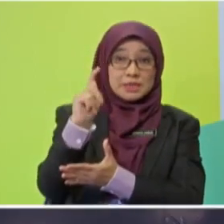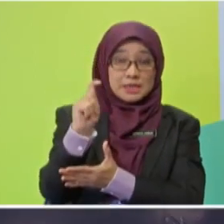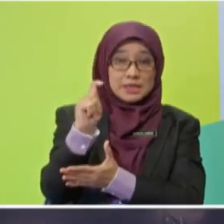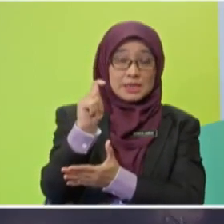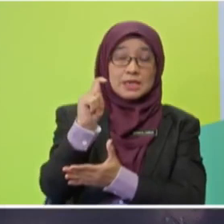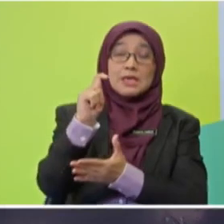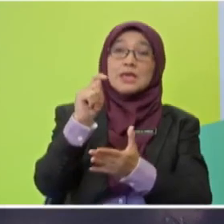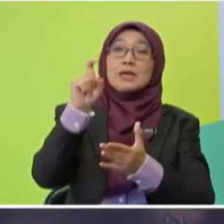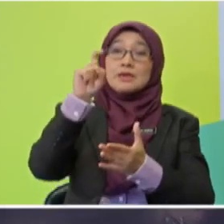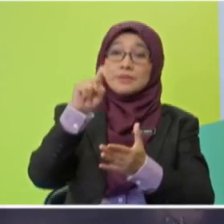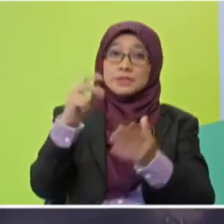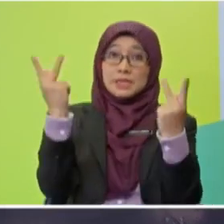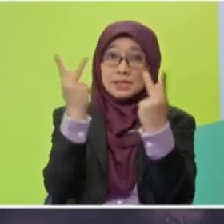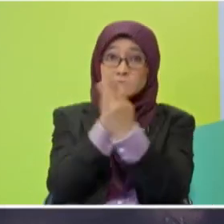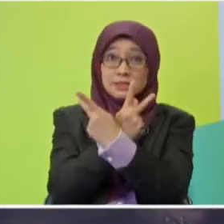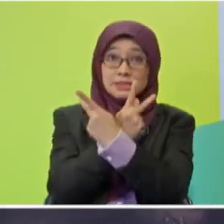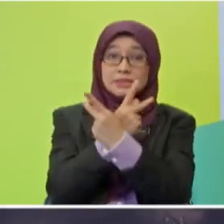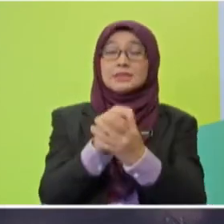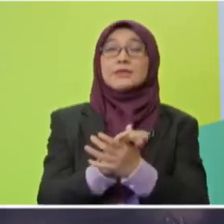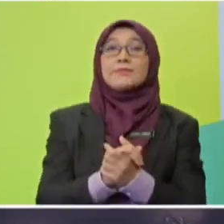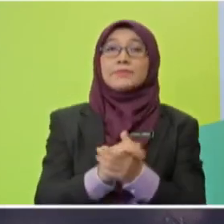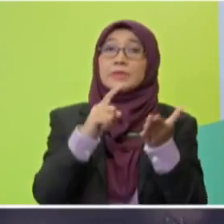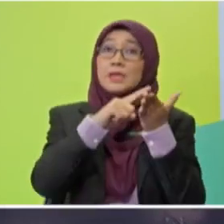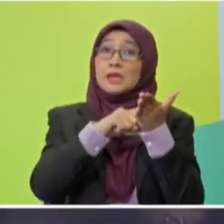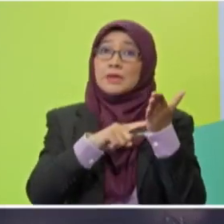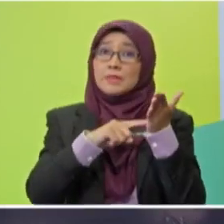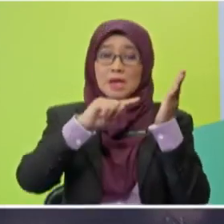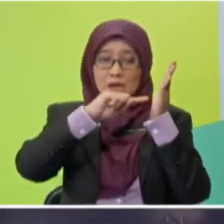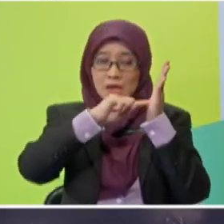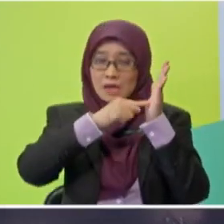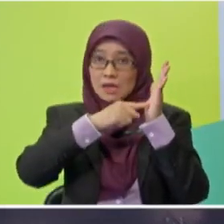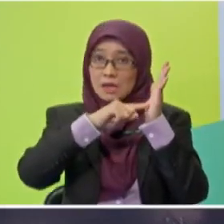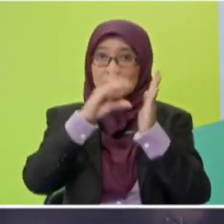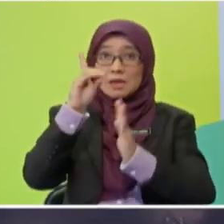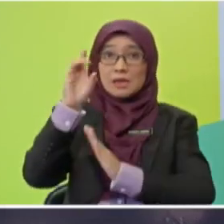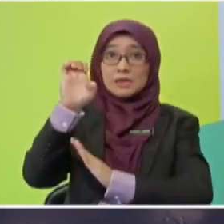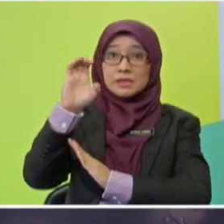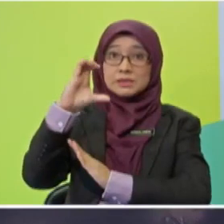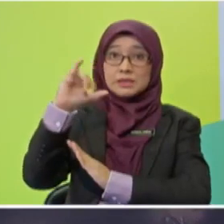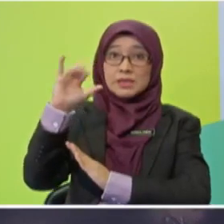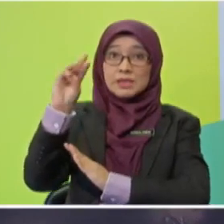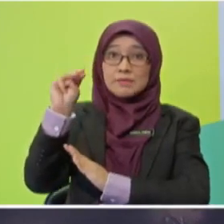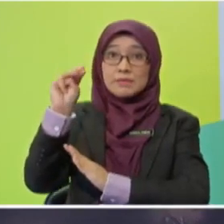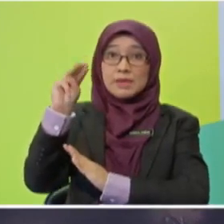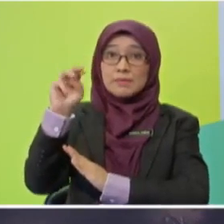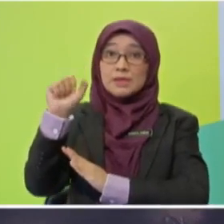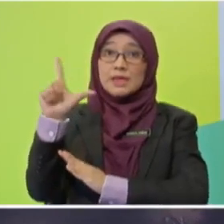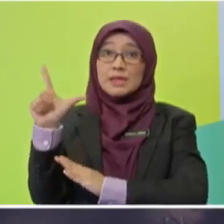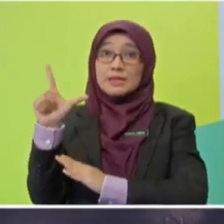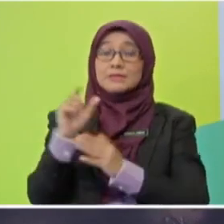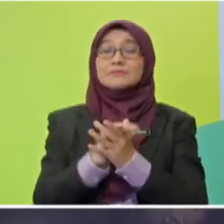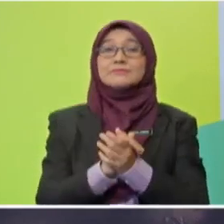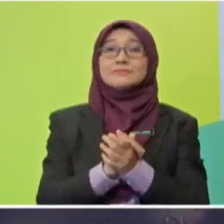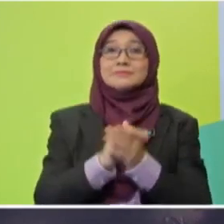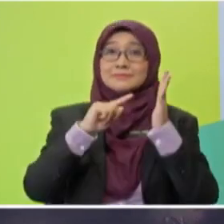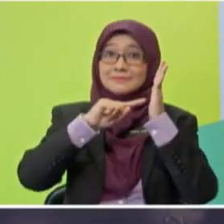that's very important. Okay. So what is decimal, Hanif? For your knowledge, for your understanding, what is decimal? As I